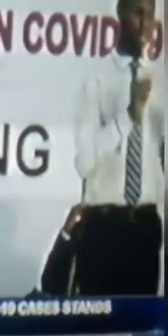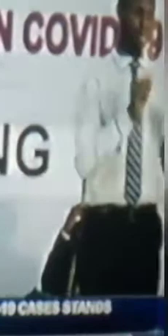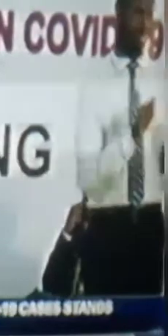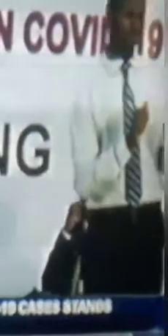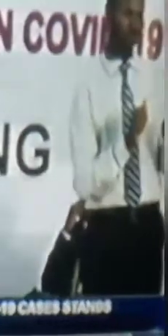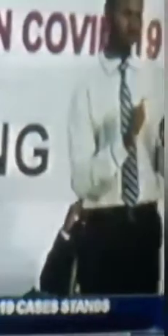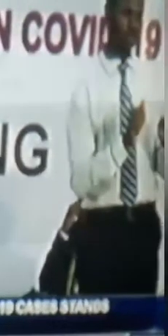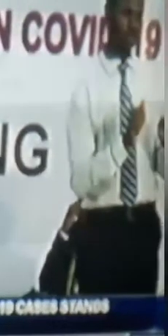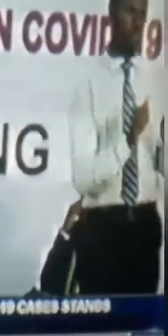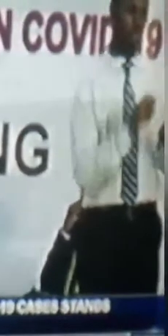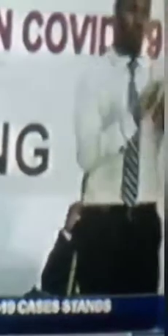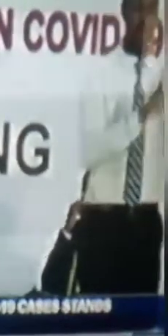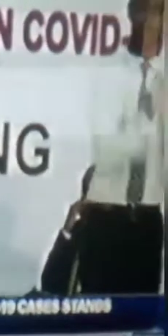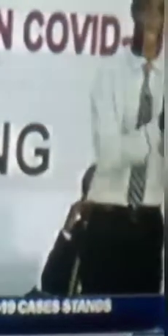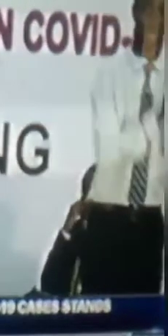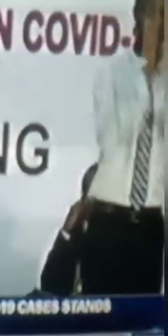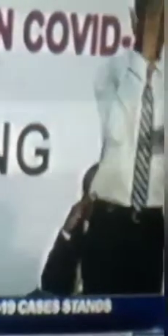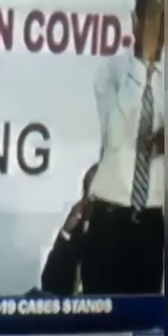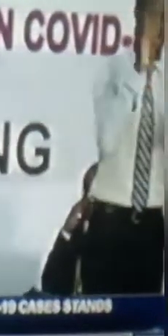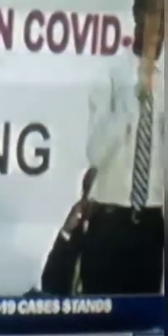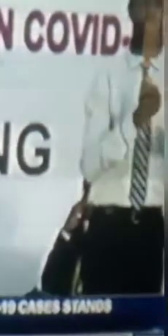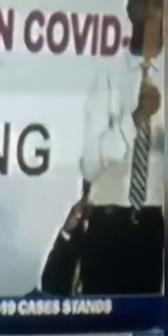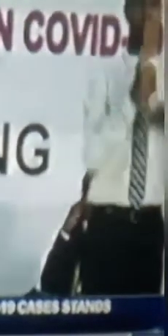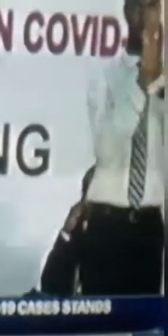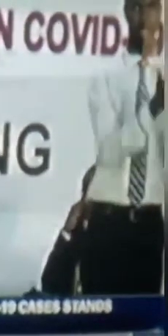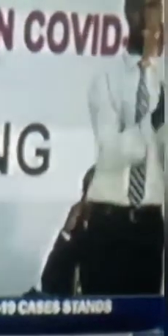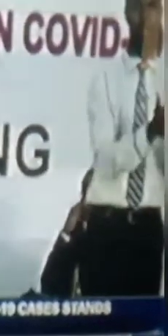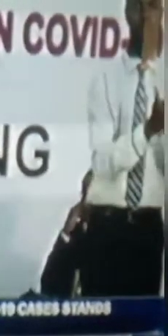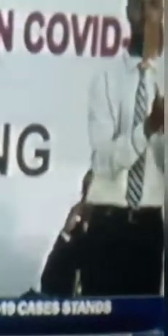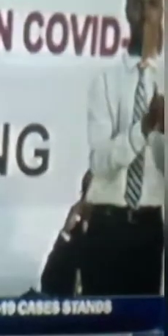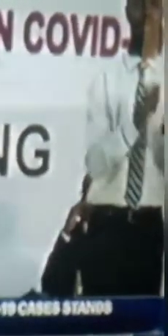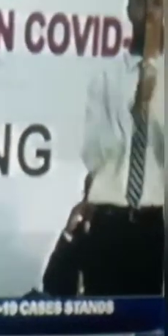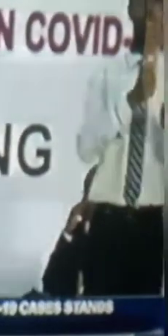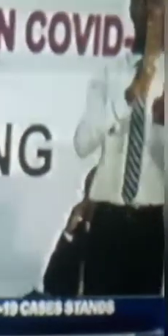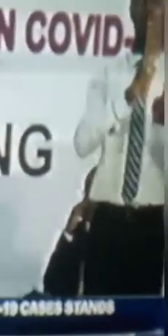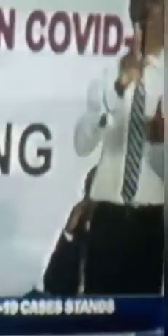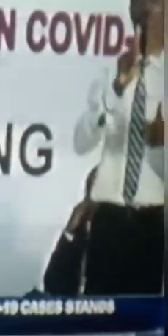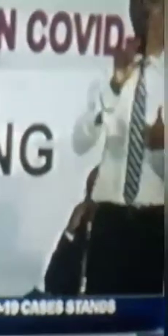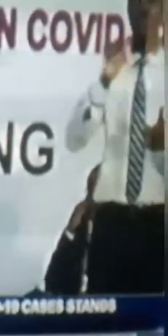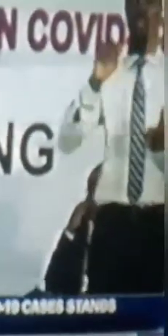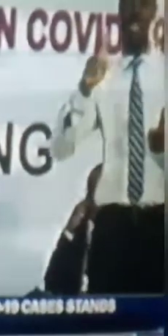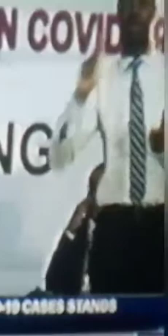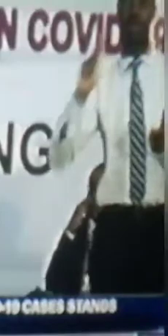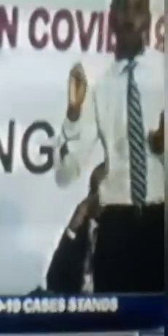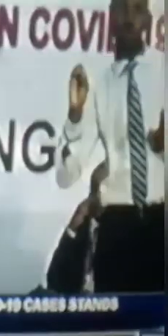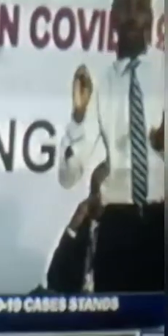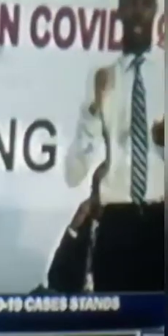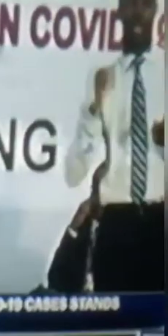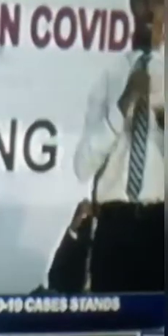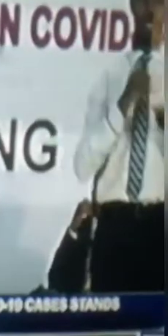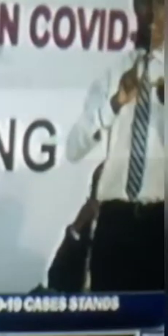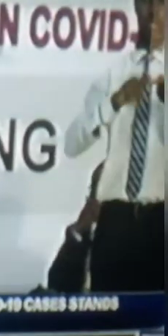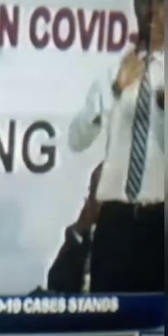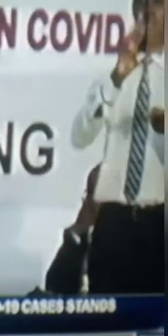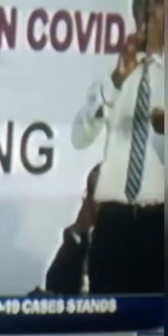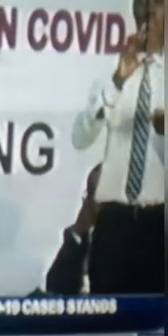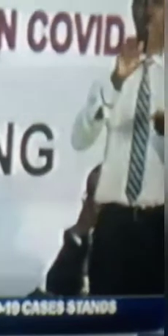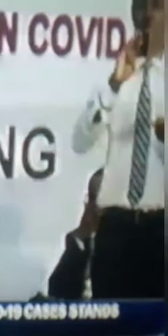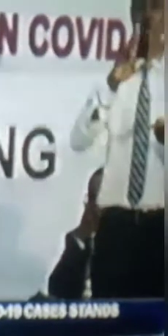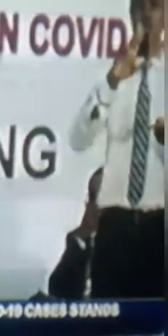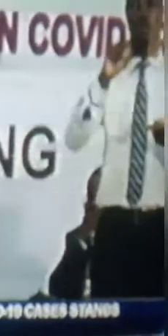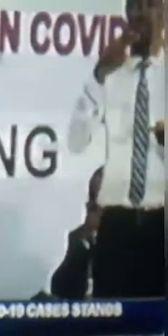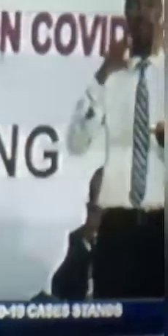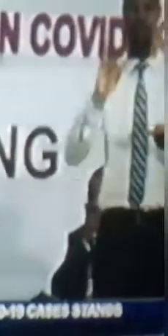in Utako and Magushi, which will give us a minimum of 400 beds, and they are presently